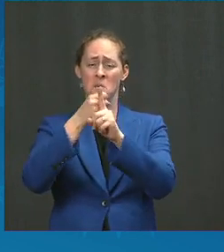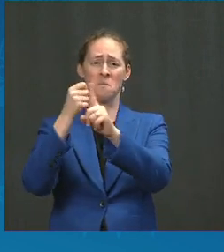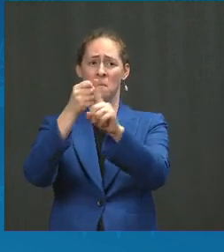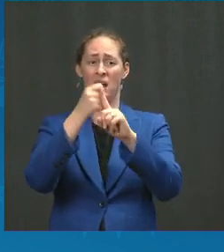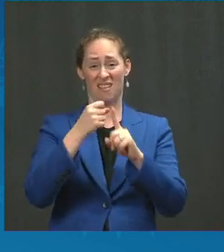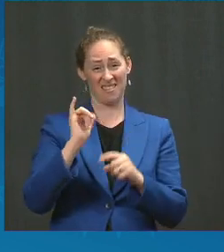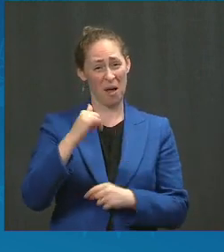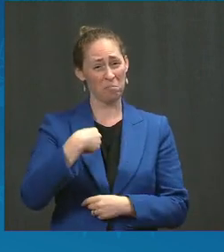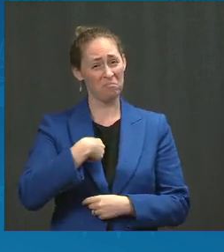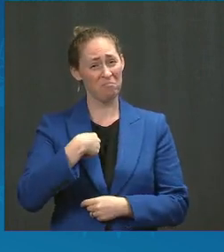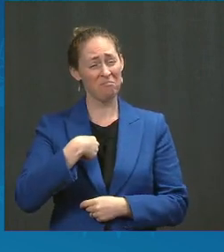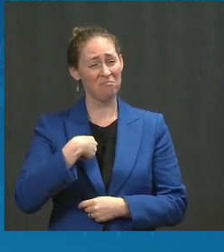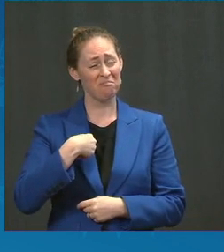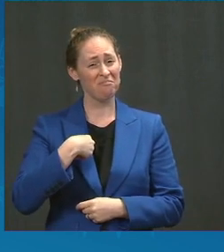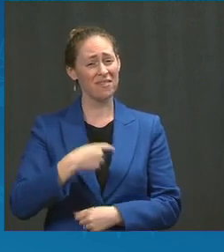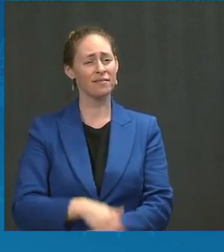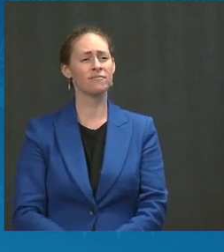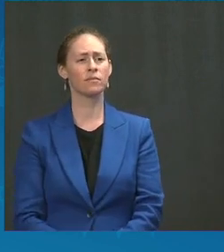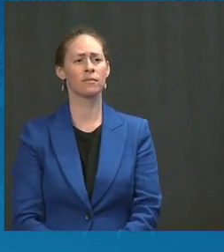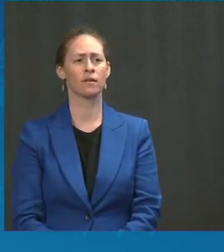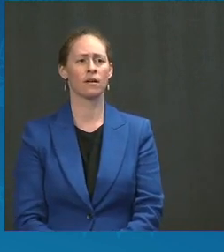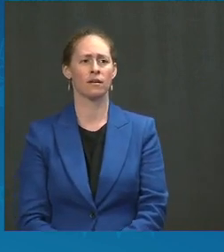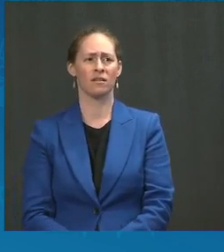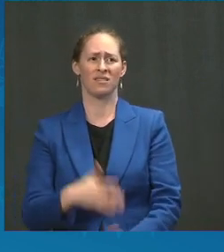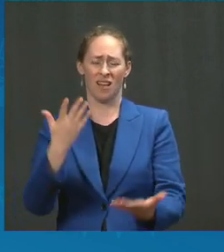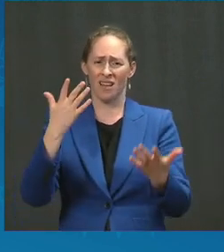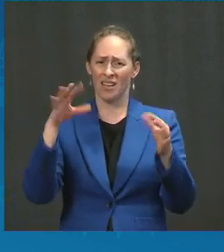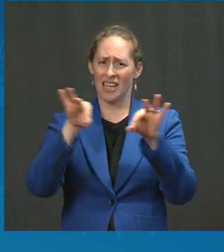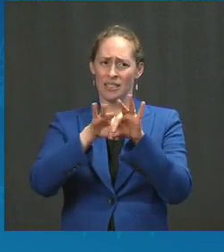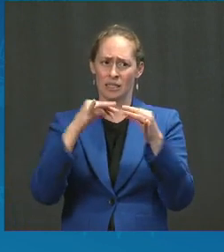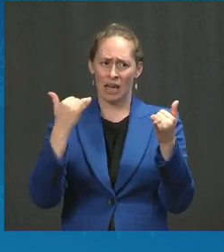to recover from COVID-19, not just